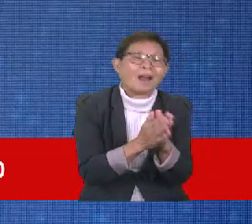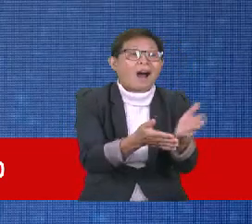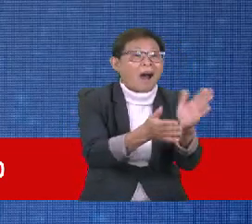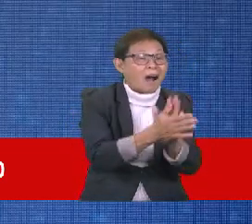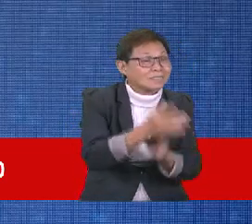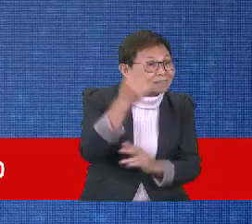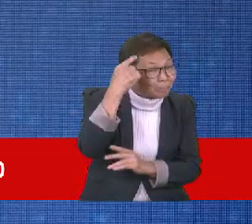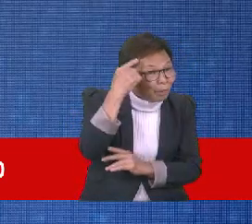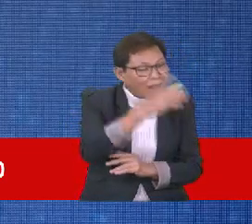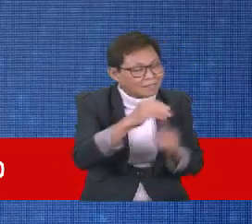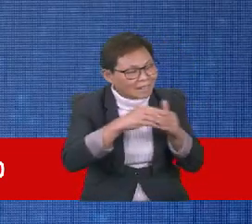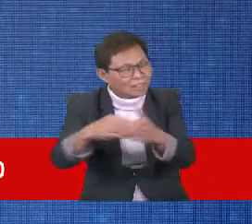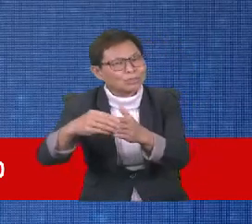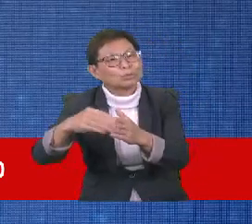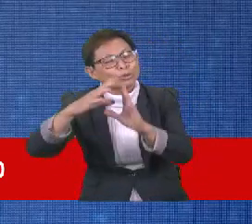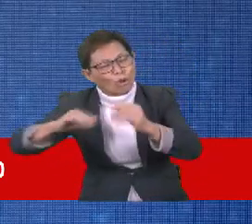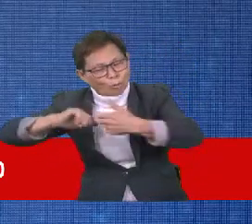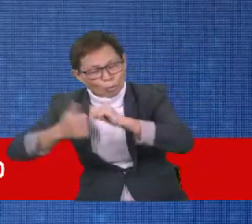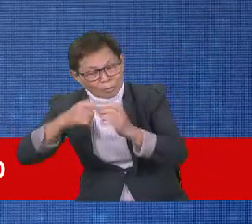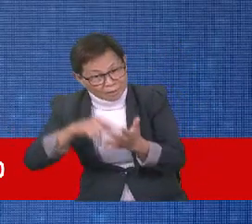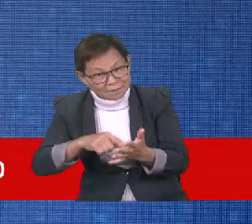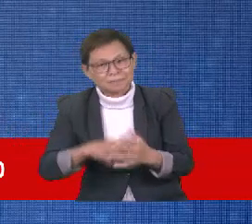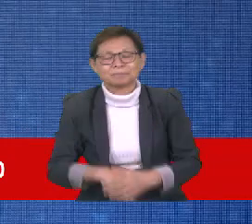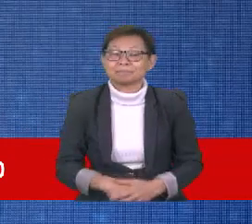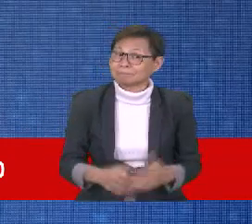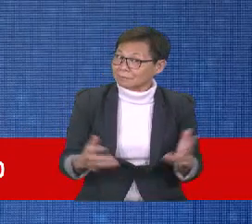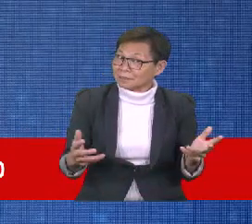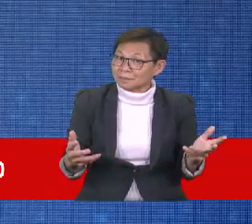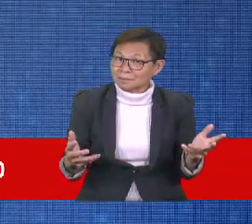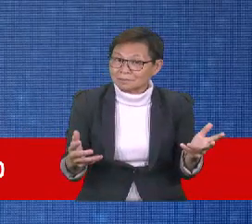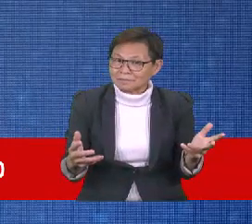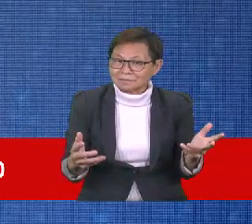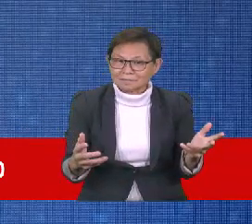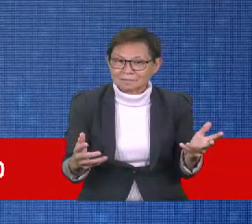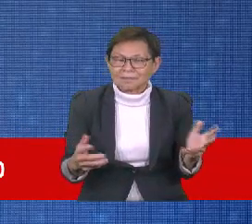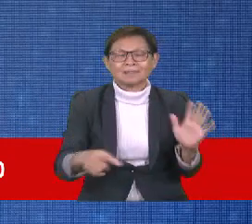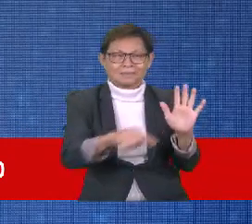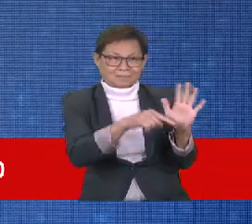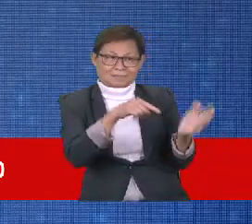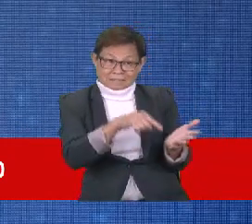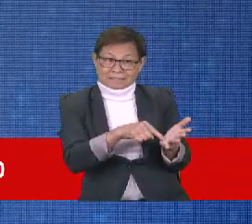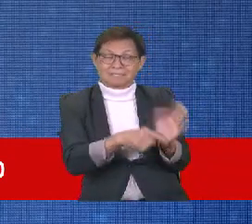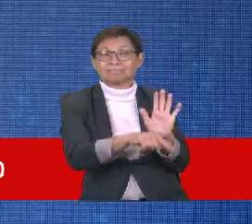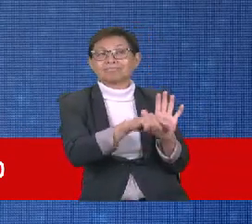and guidance in trying to resolve this. But this is, of course, a negative side.